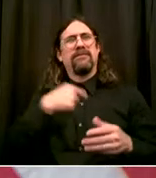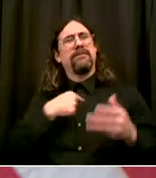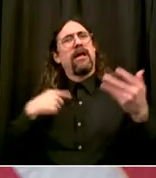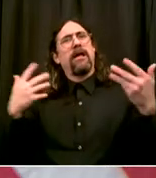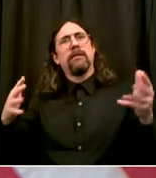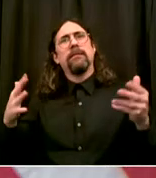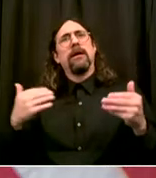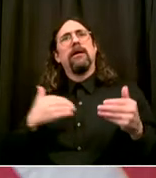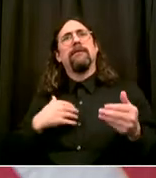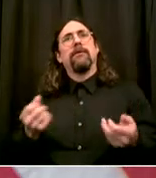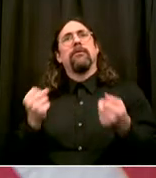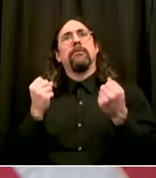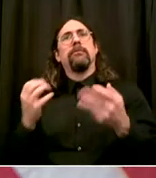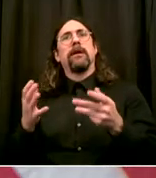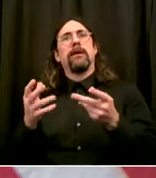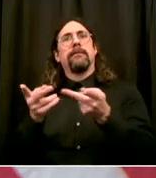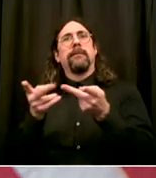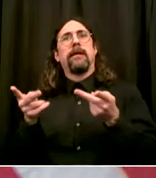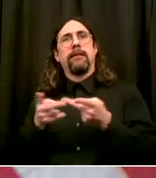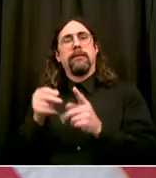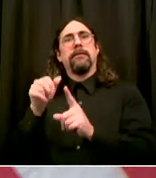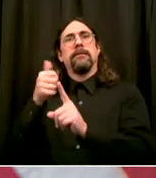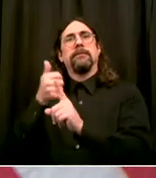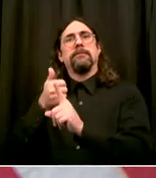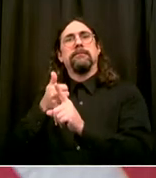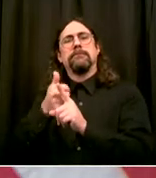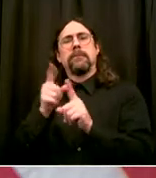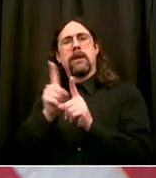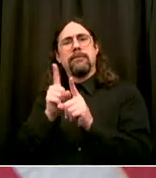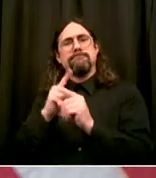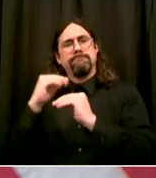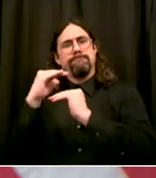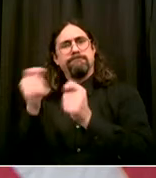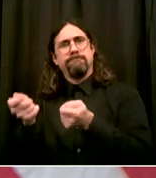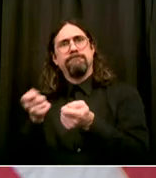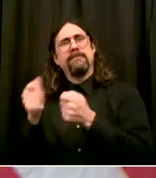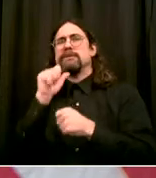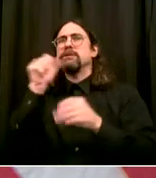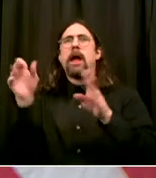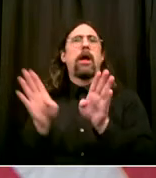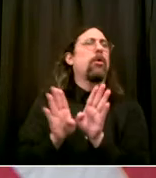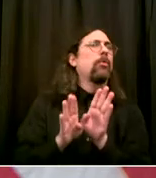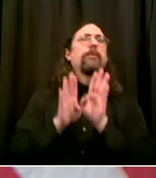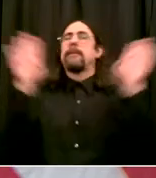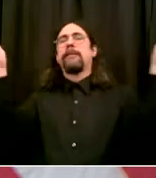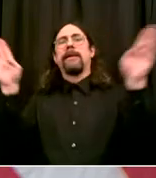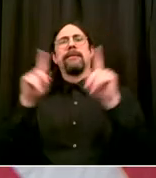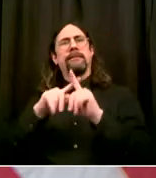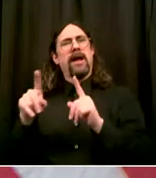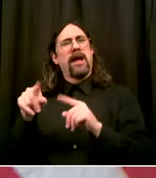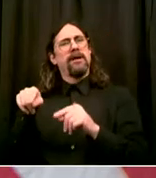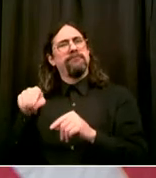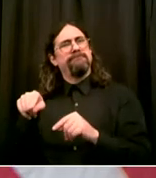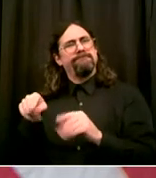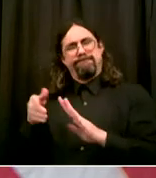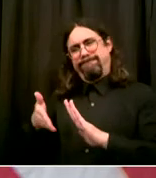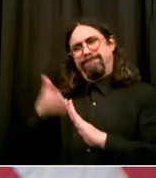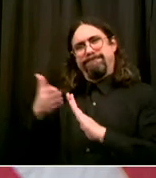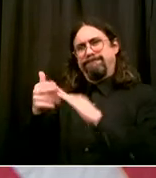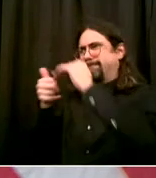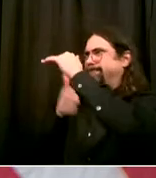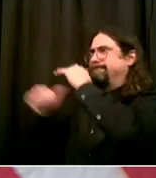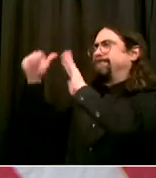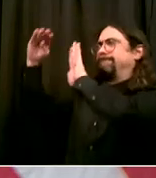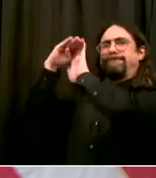taking advantage of all of those access points in between those two poles that are described. With respect